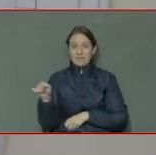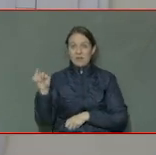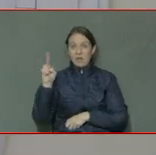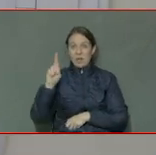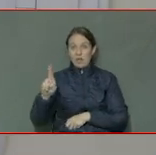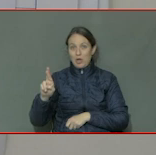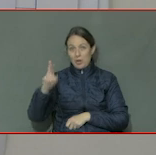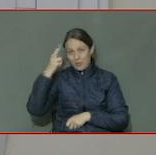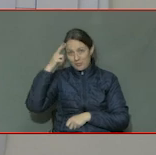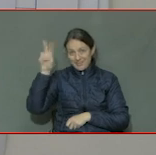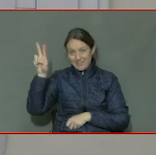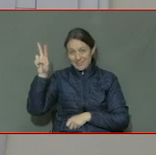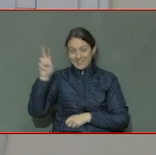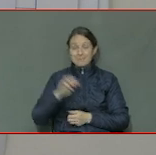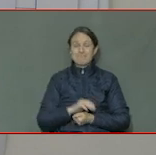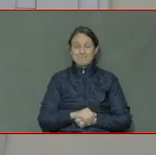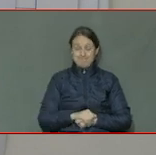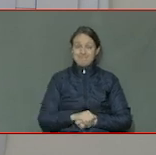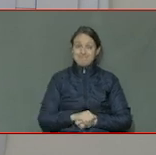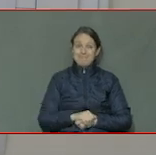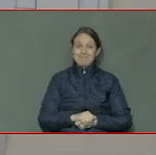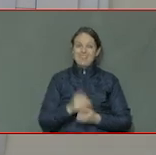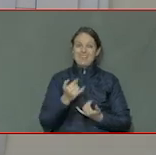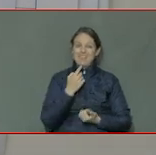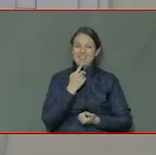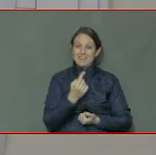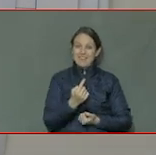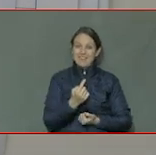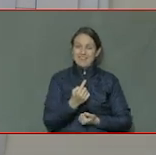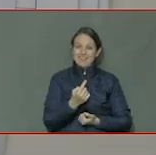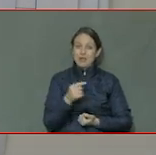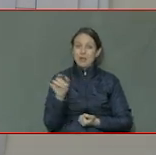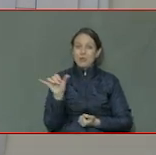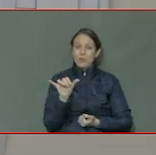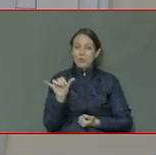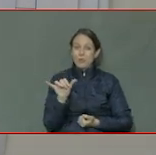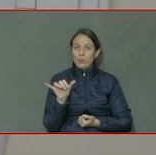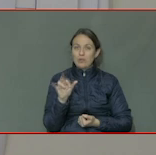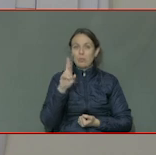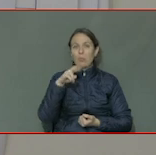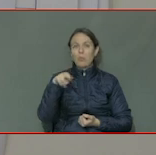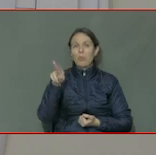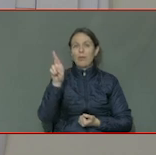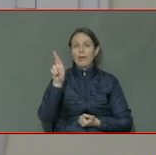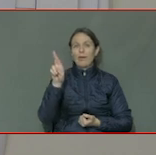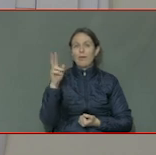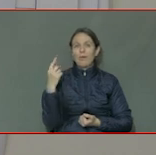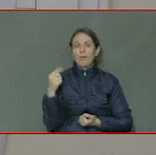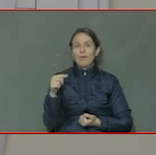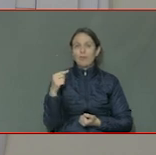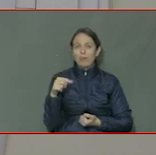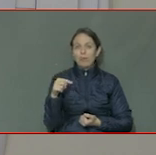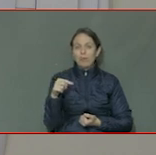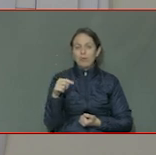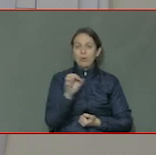squared. Now they say, which one of the following is the correct representation of the magnitude of the